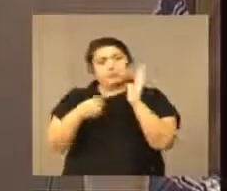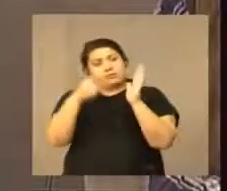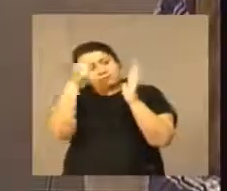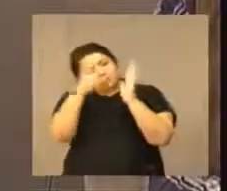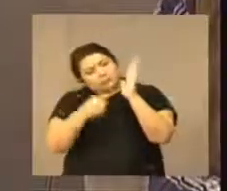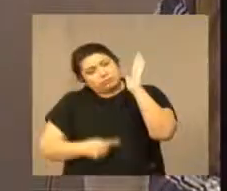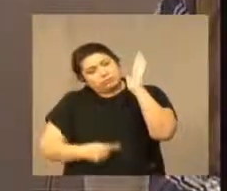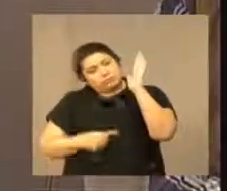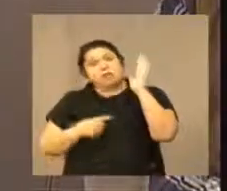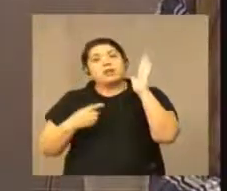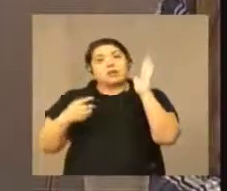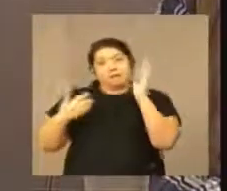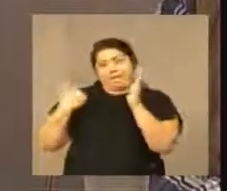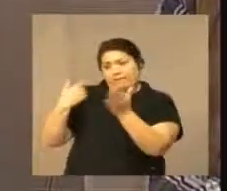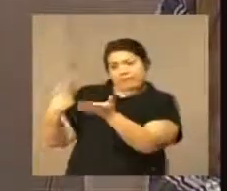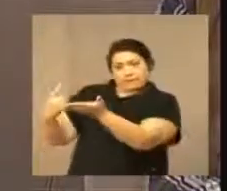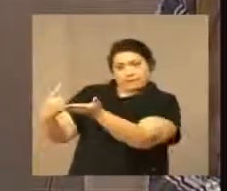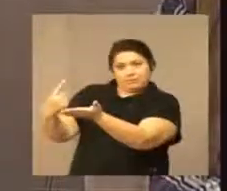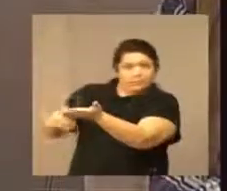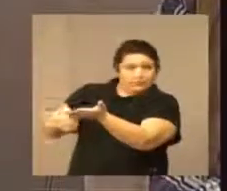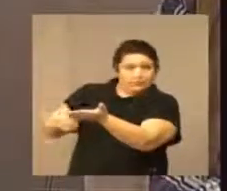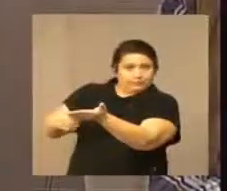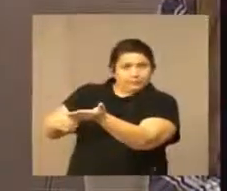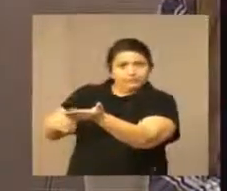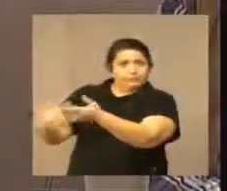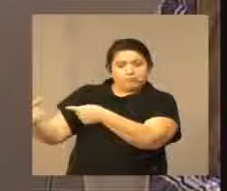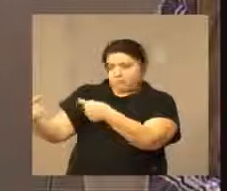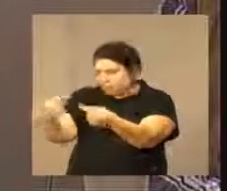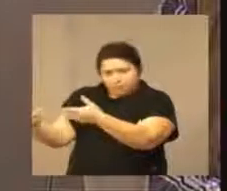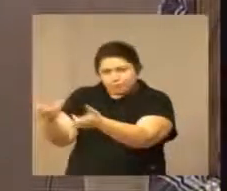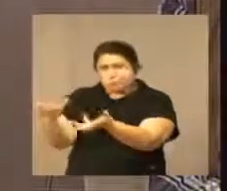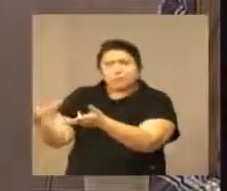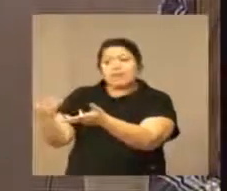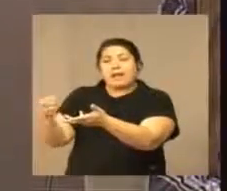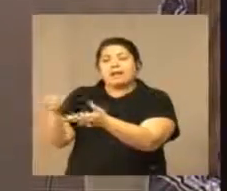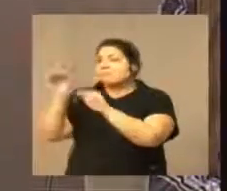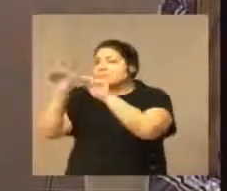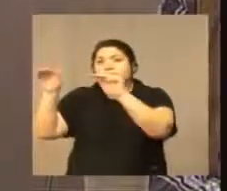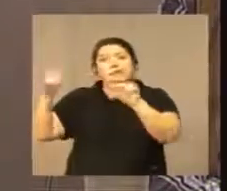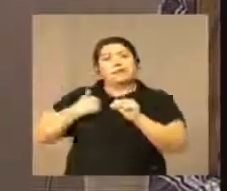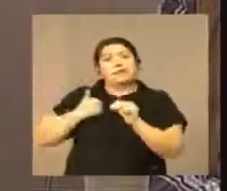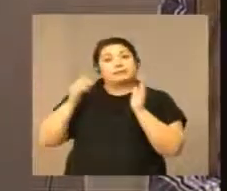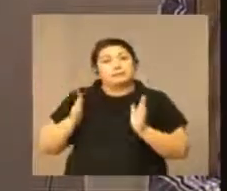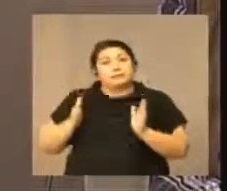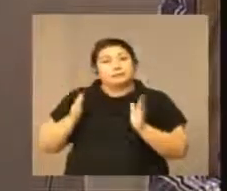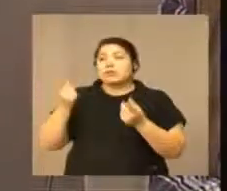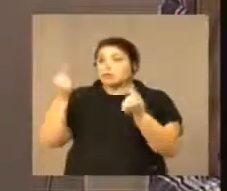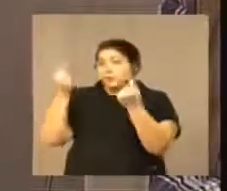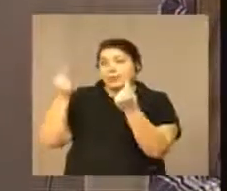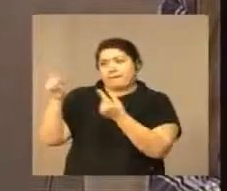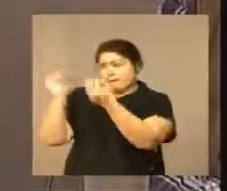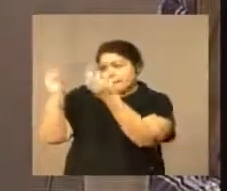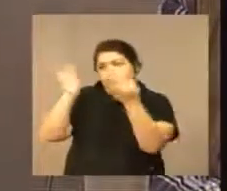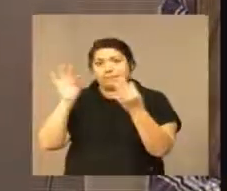and having effective debate and engaging again with Canadians from across the country before